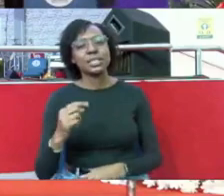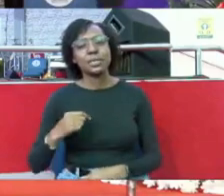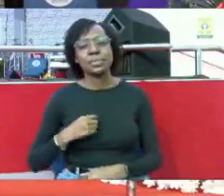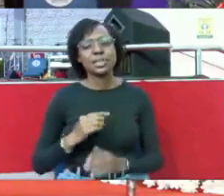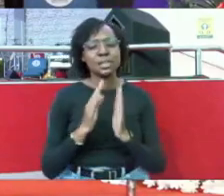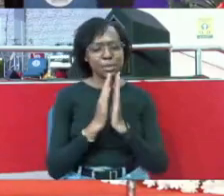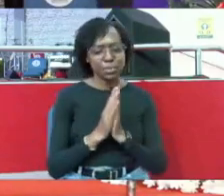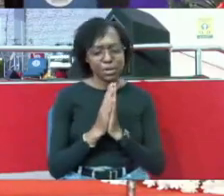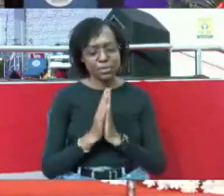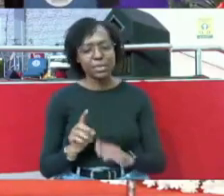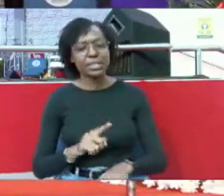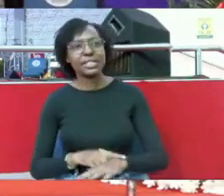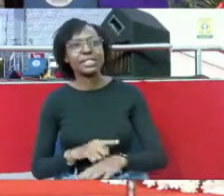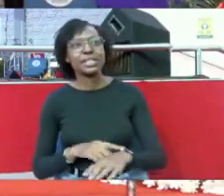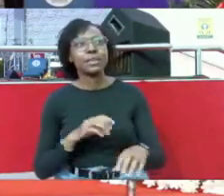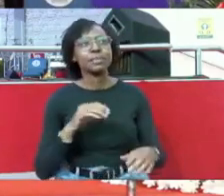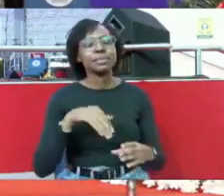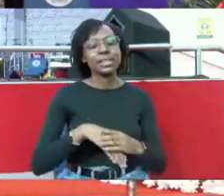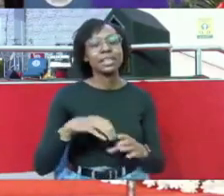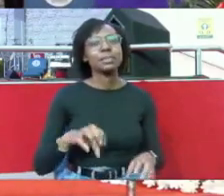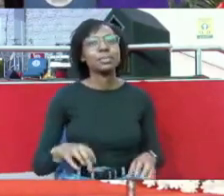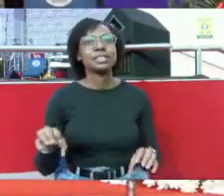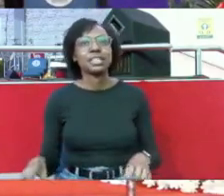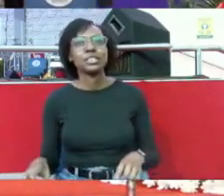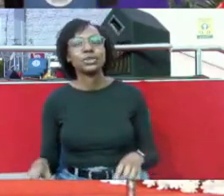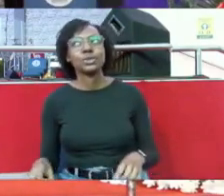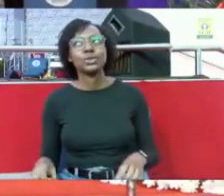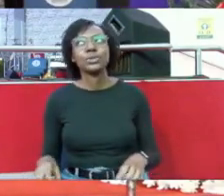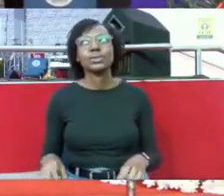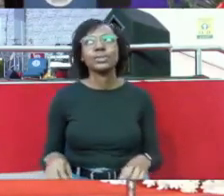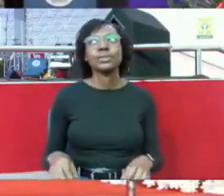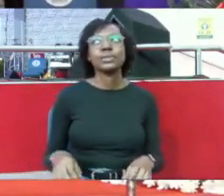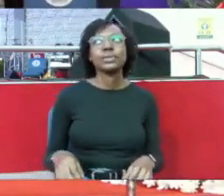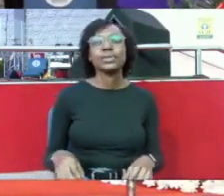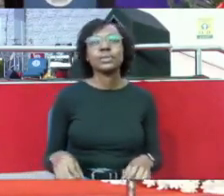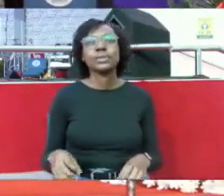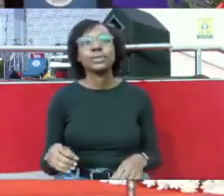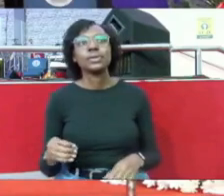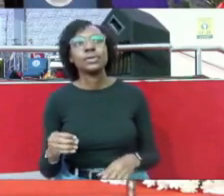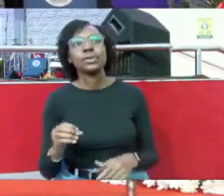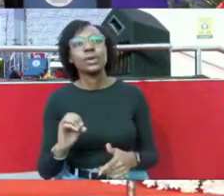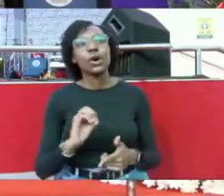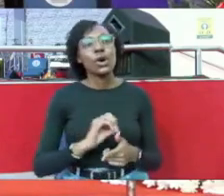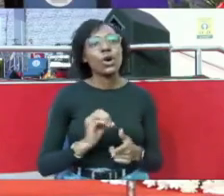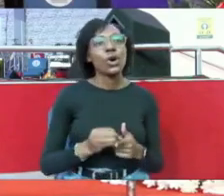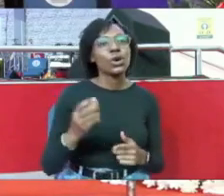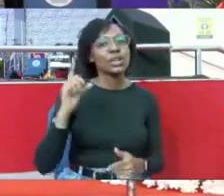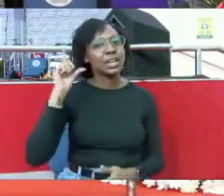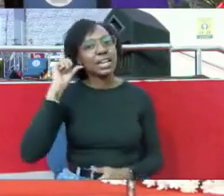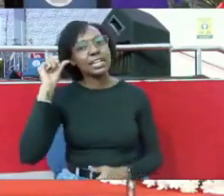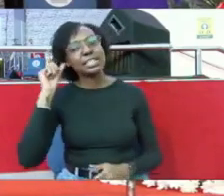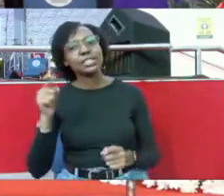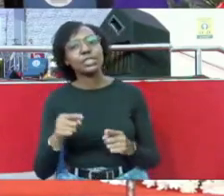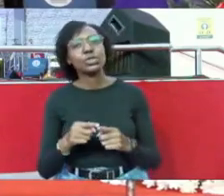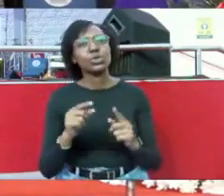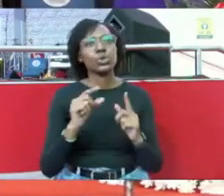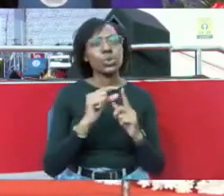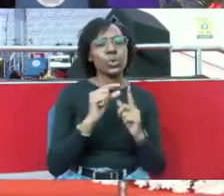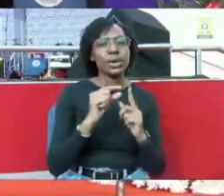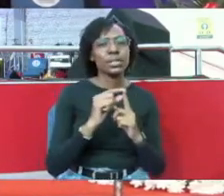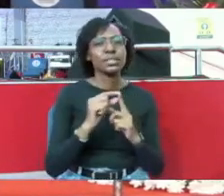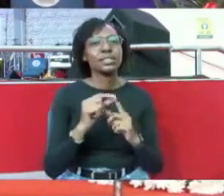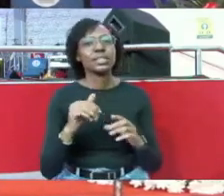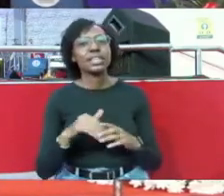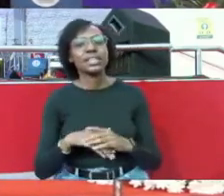on. If you're driving, you'll say, I'll even listen to the audio word as I'm driving to work.